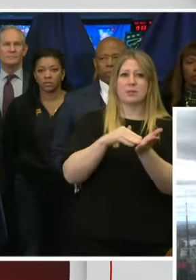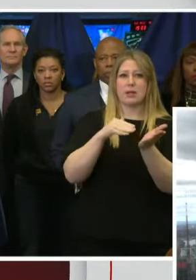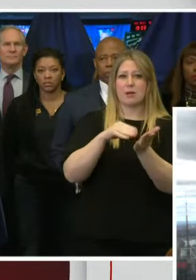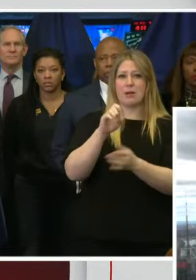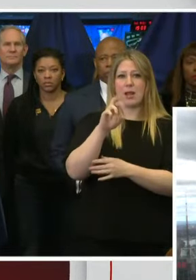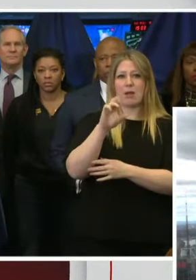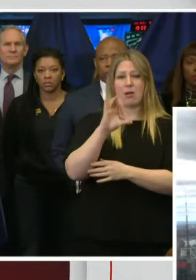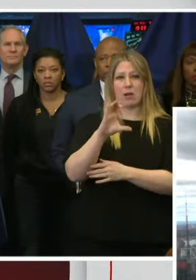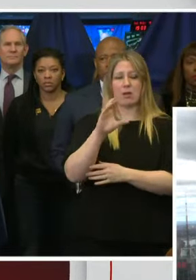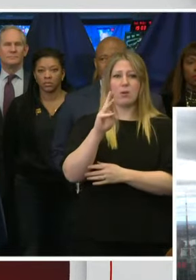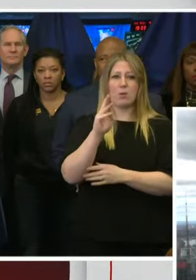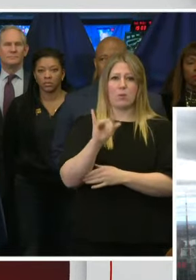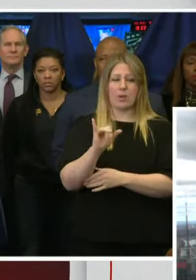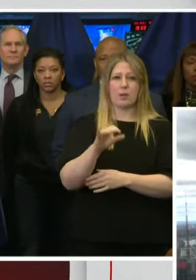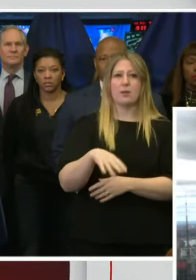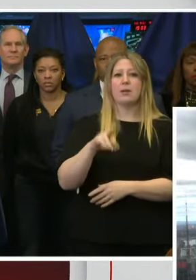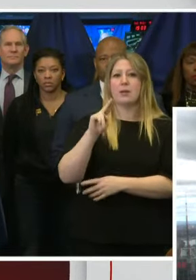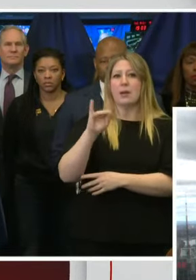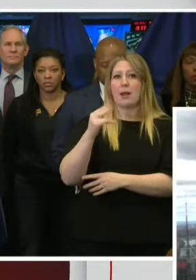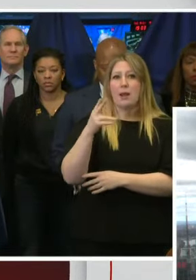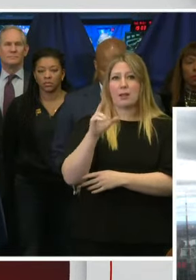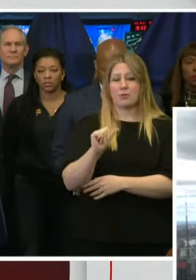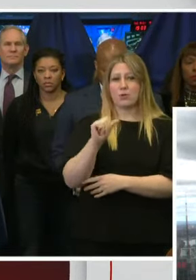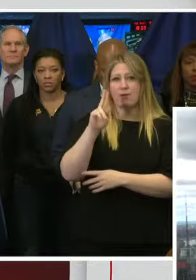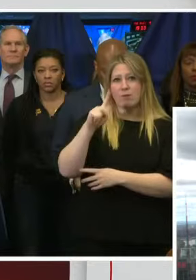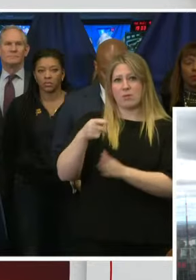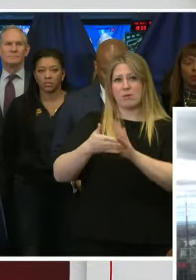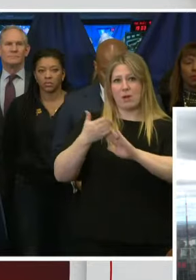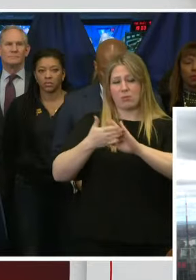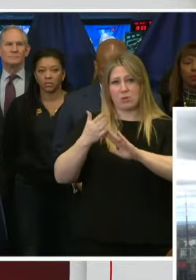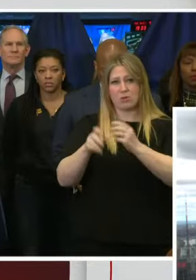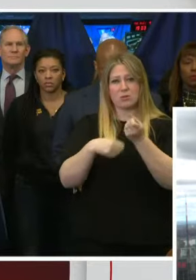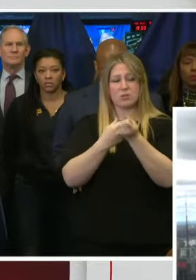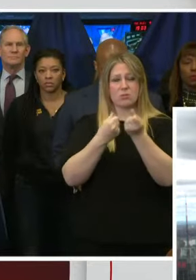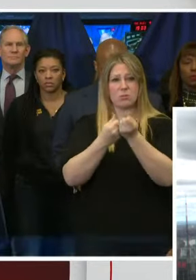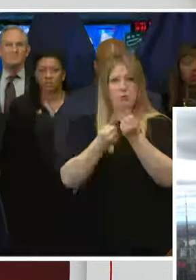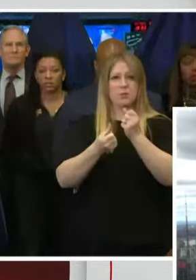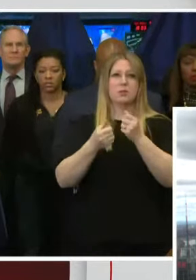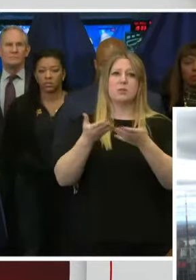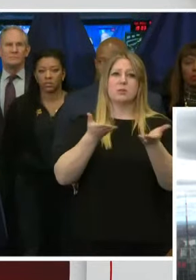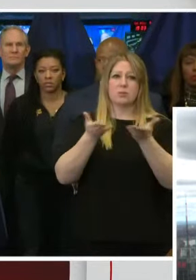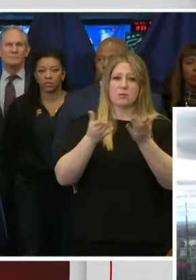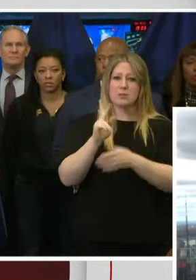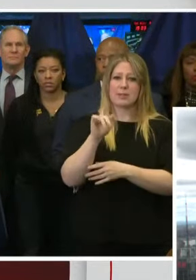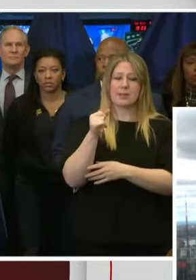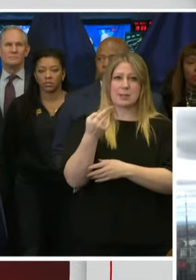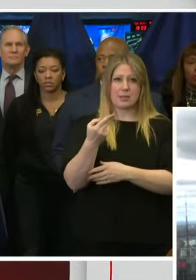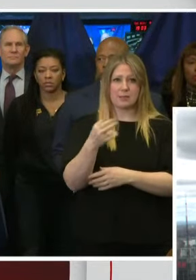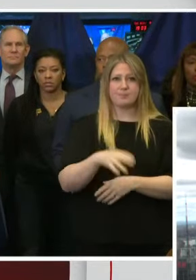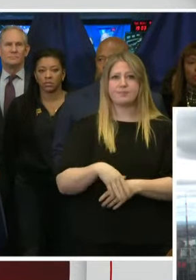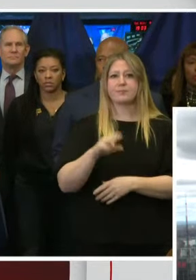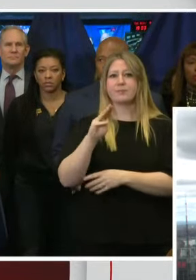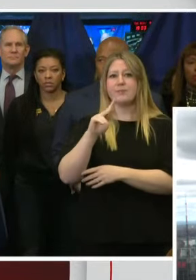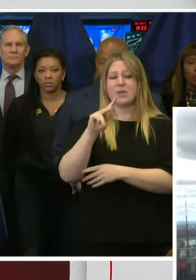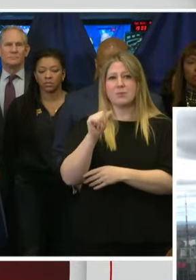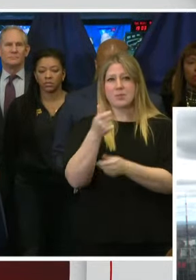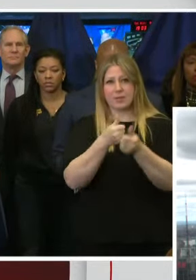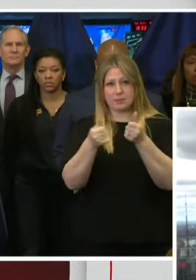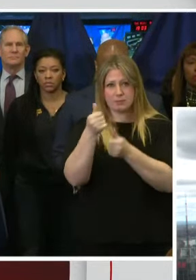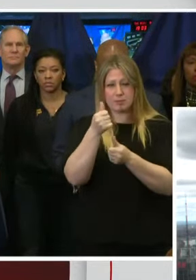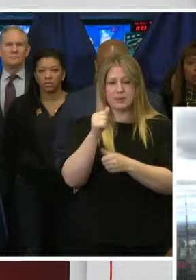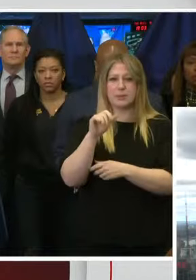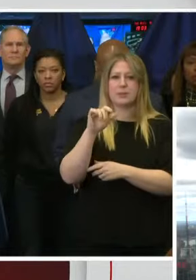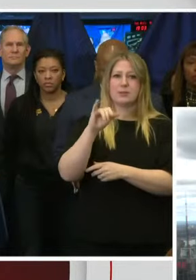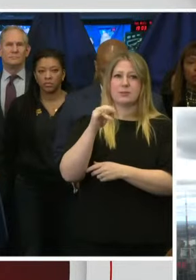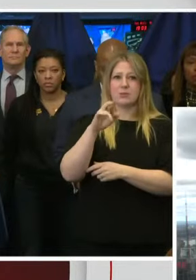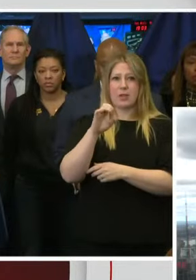Eric Way, NYCHA Executive VP of Operations Support Services Keith Grossman, MTA CEO Jan Lieber, Con Ed